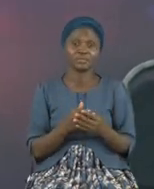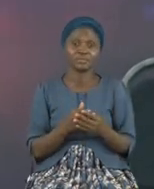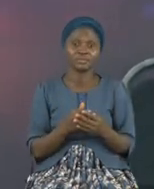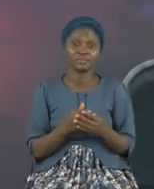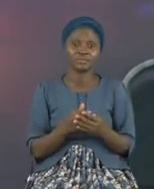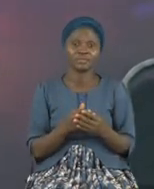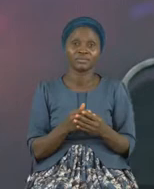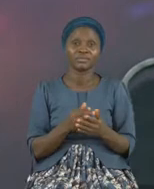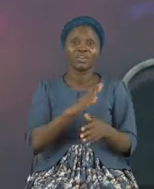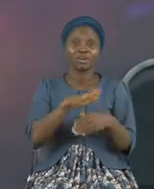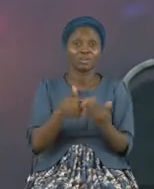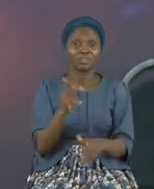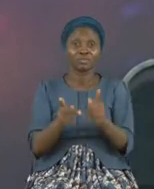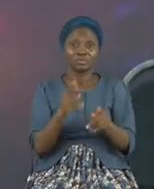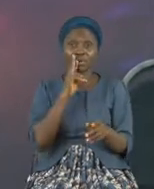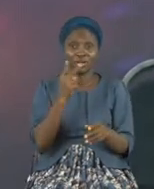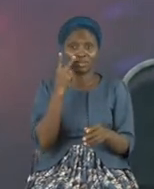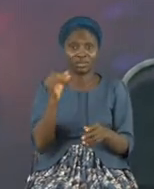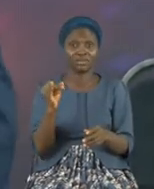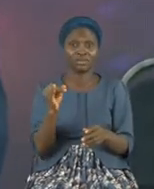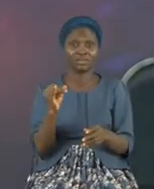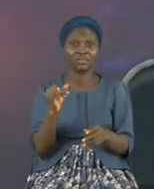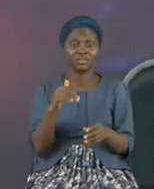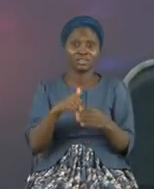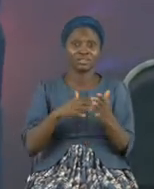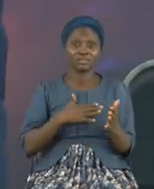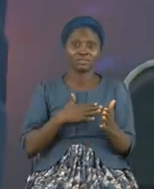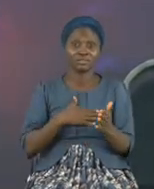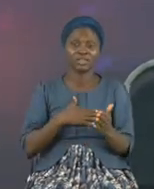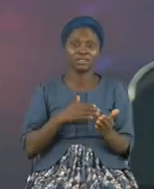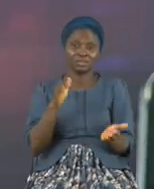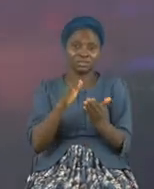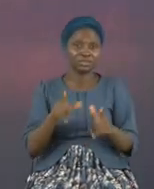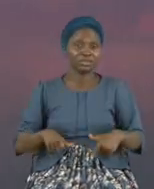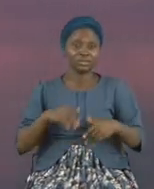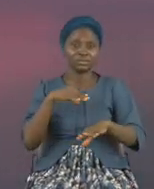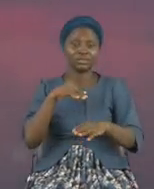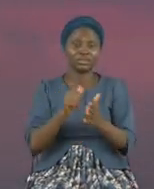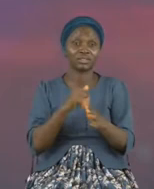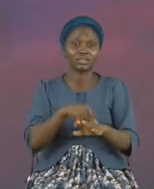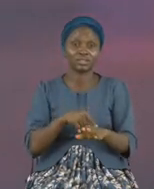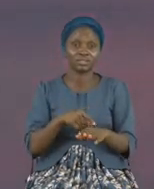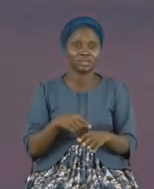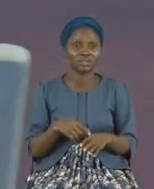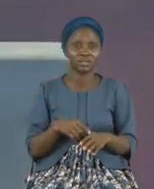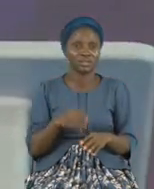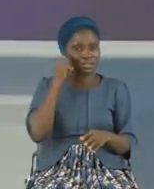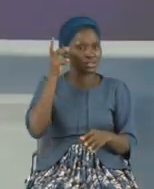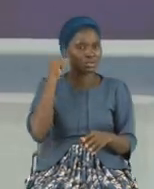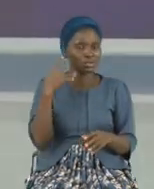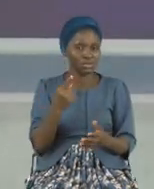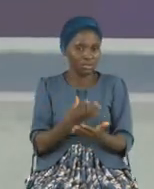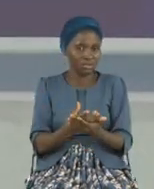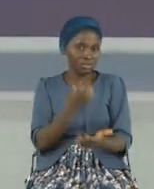I'd seen in my short life at that time, he was the richest